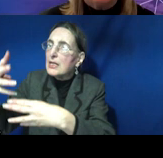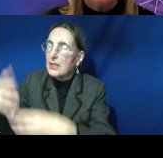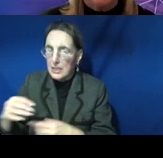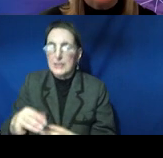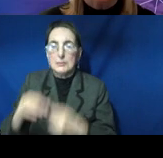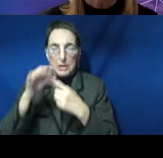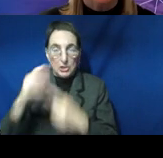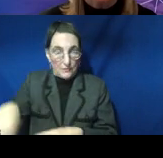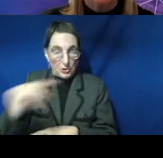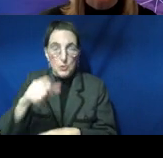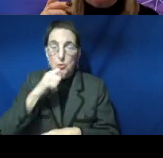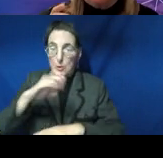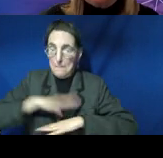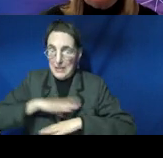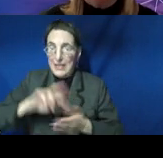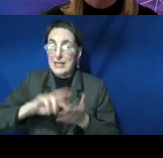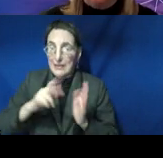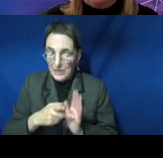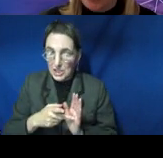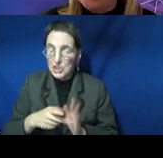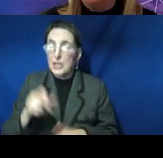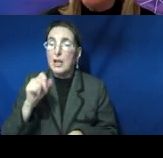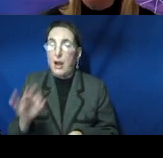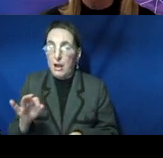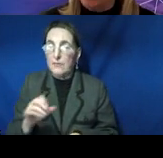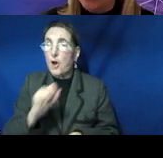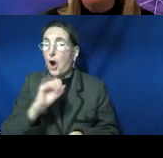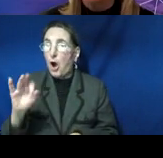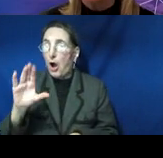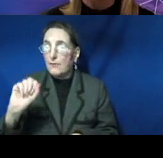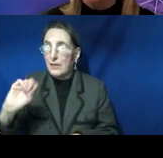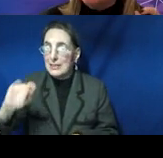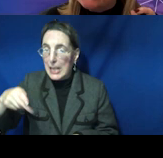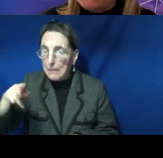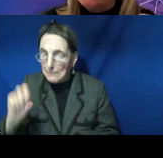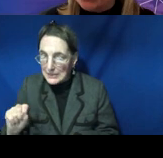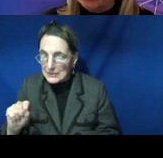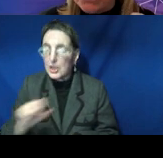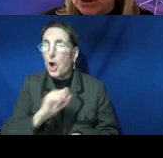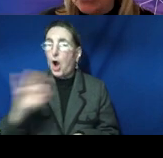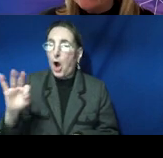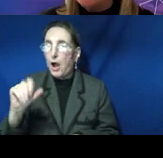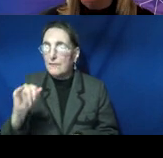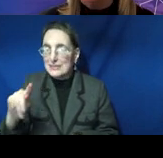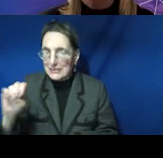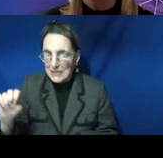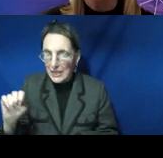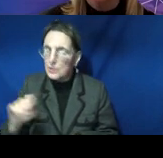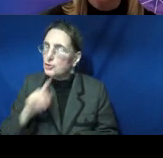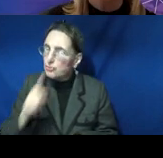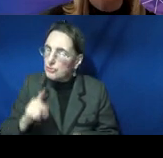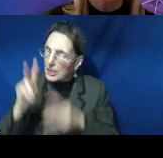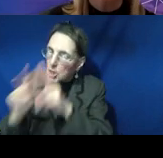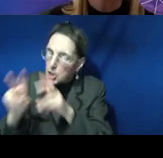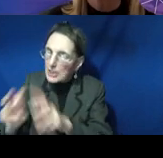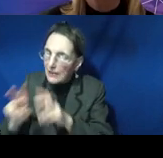that meet that definition of off-campus or off-site, to take a close look at this section